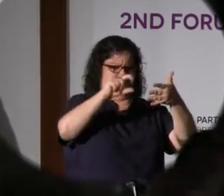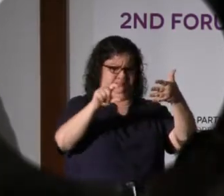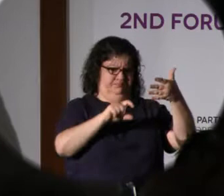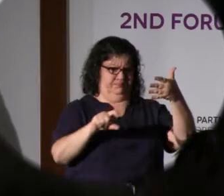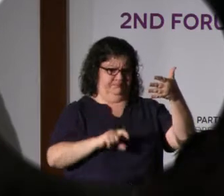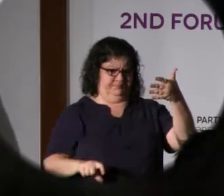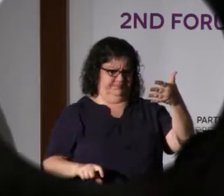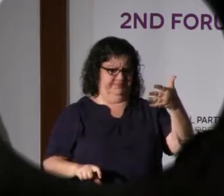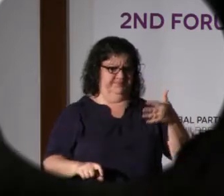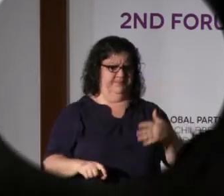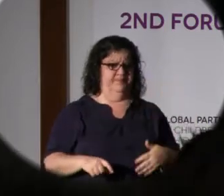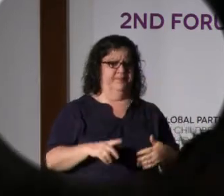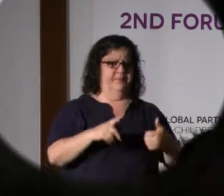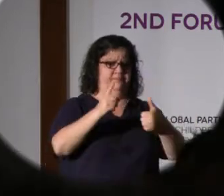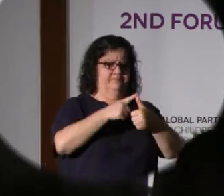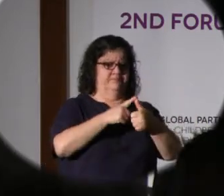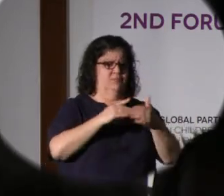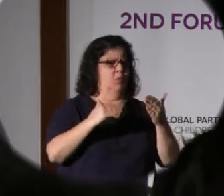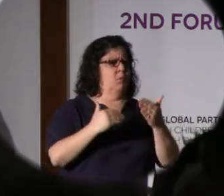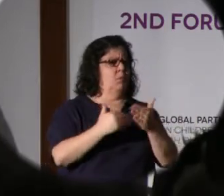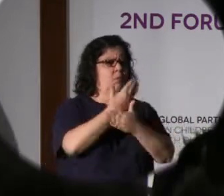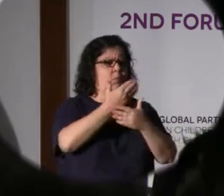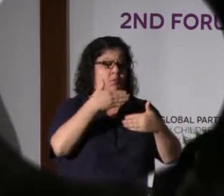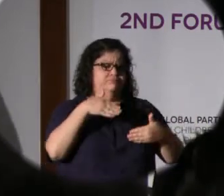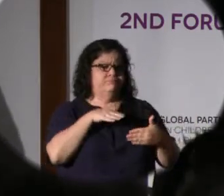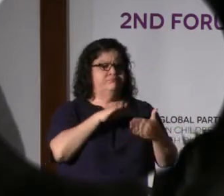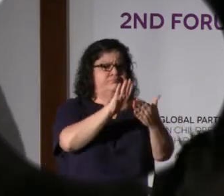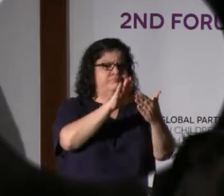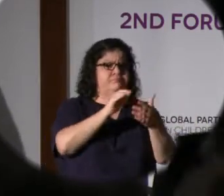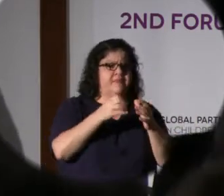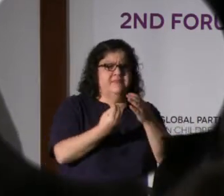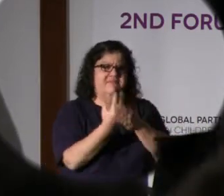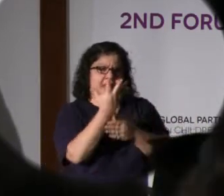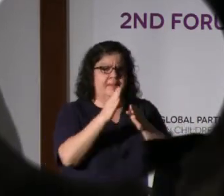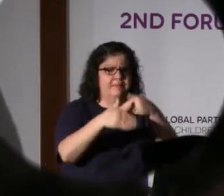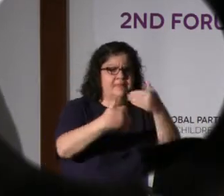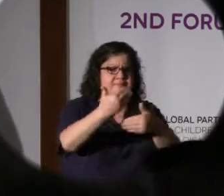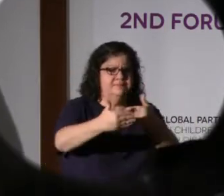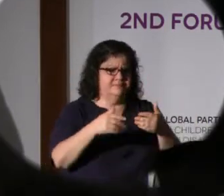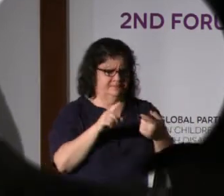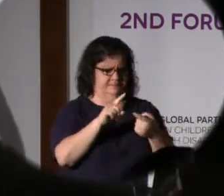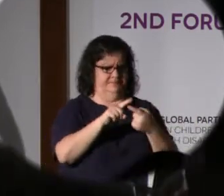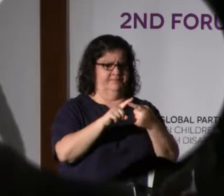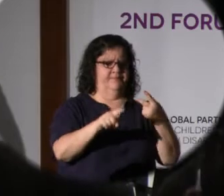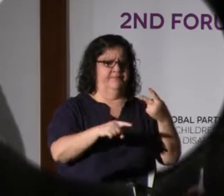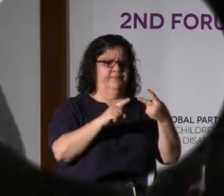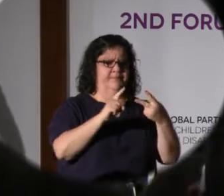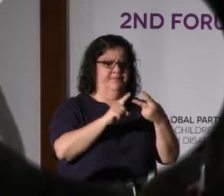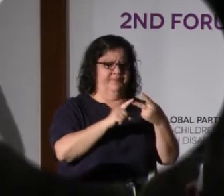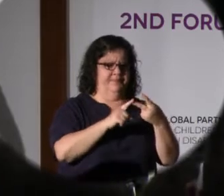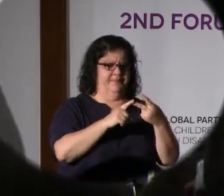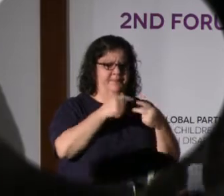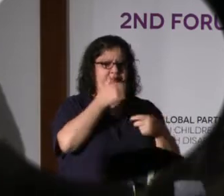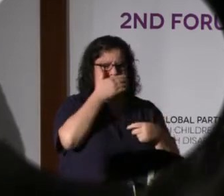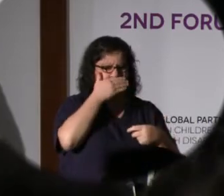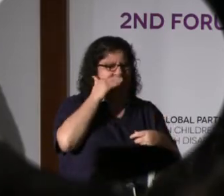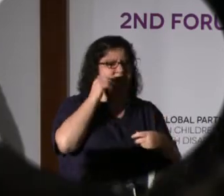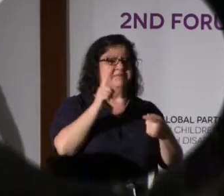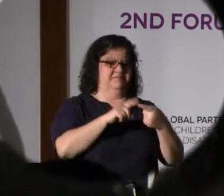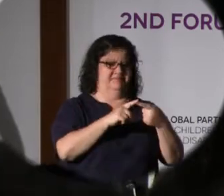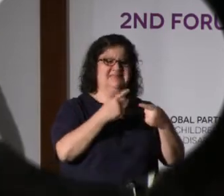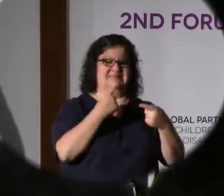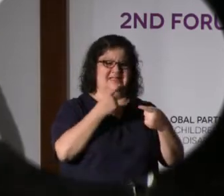an approach that recognizes human rights as the basis for